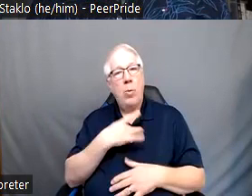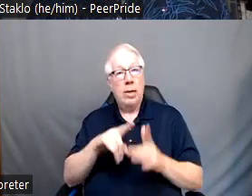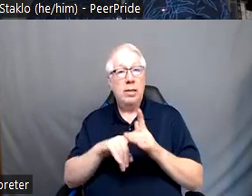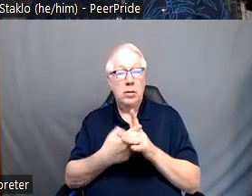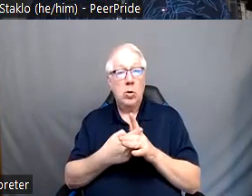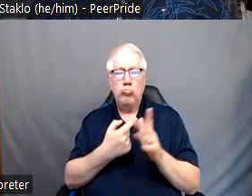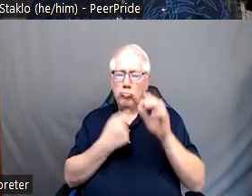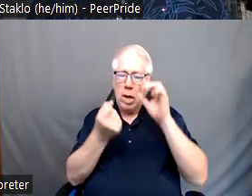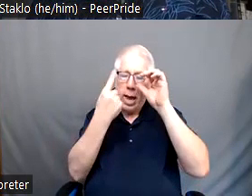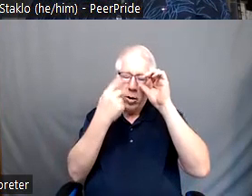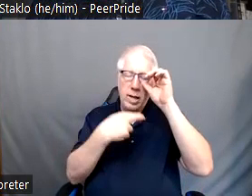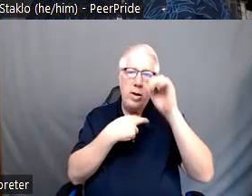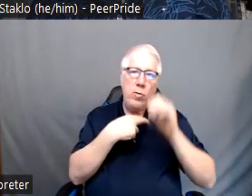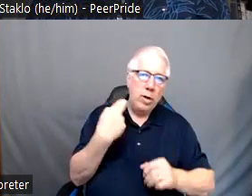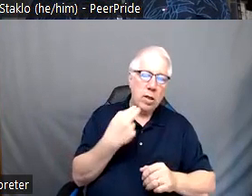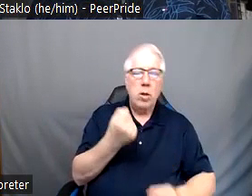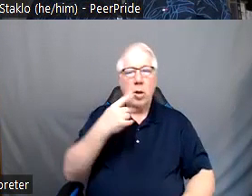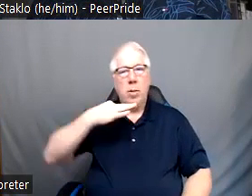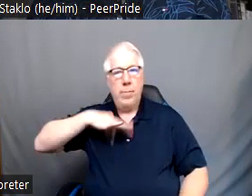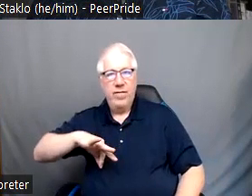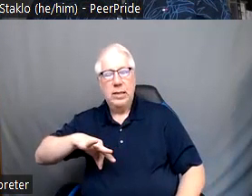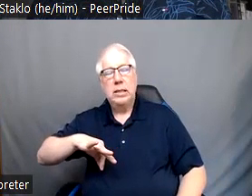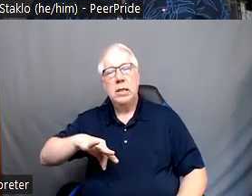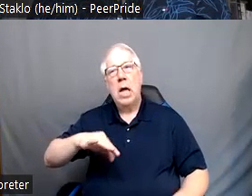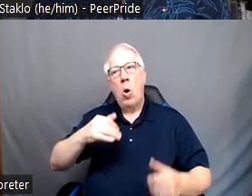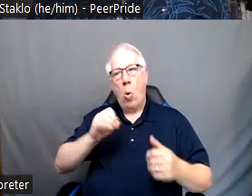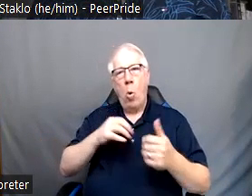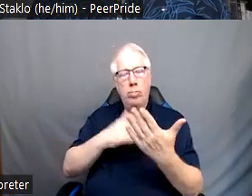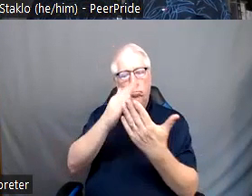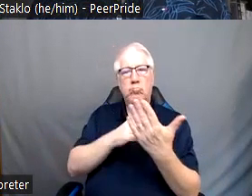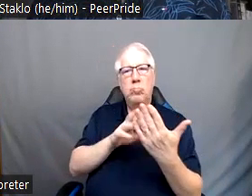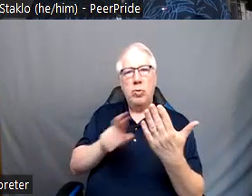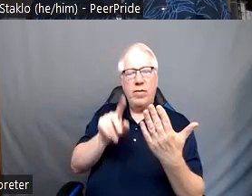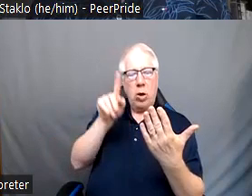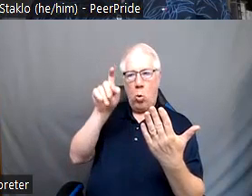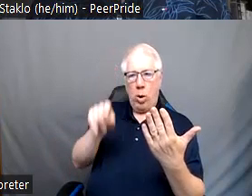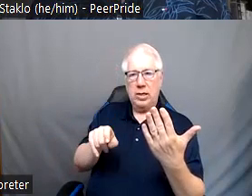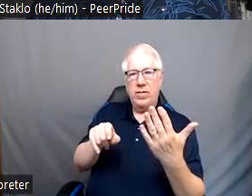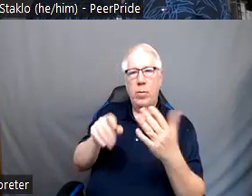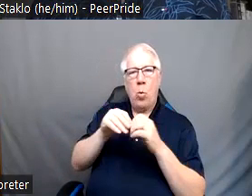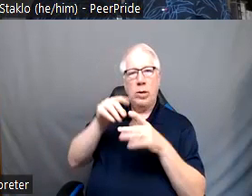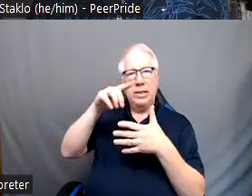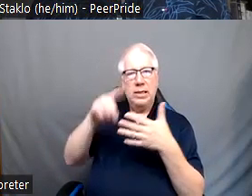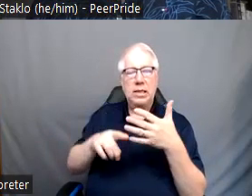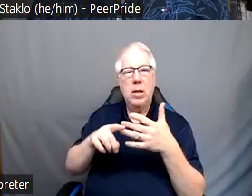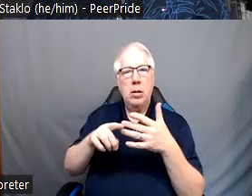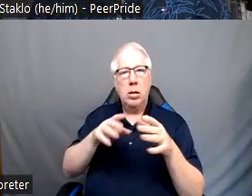I would like to start it. I understand the risks and benefits, or here are my questions to kind of have a more detailed conversation around